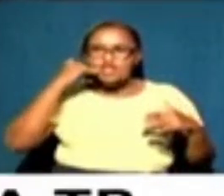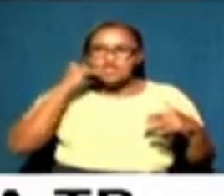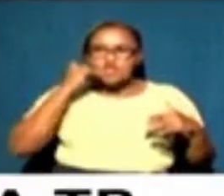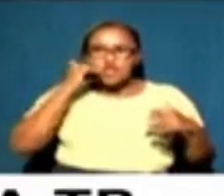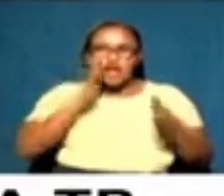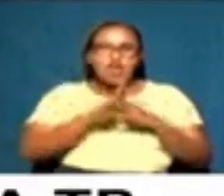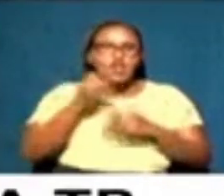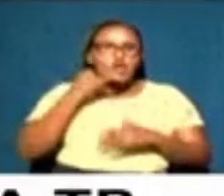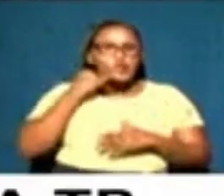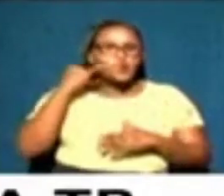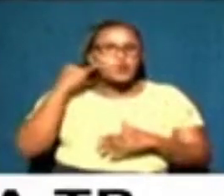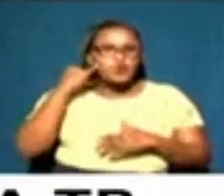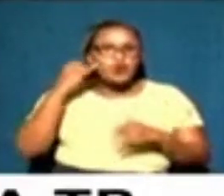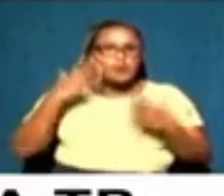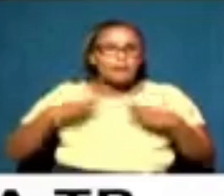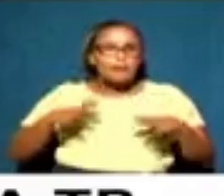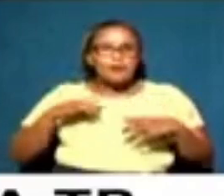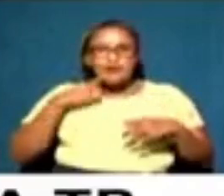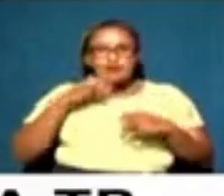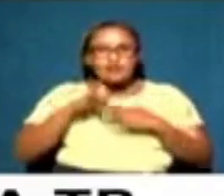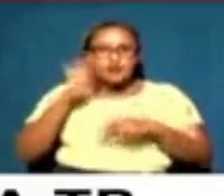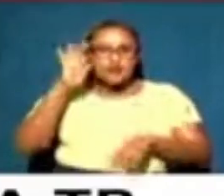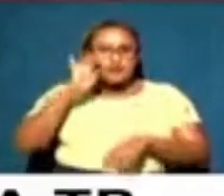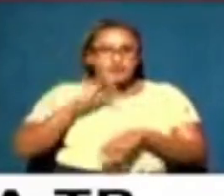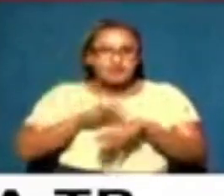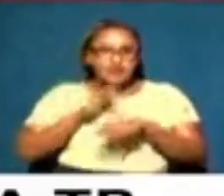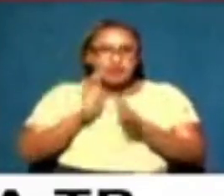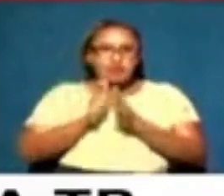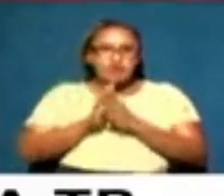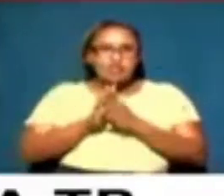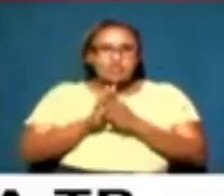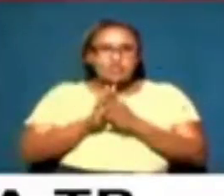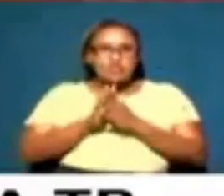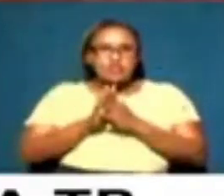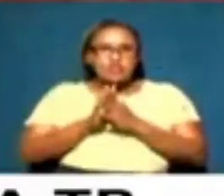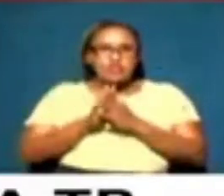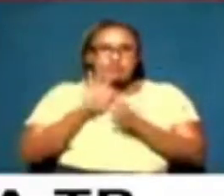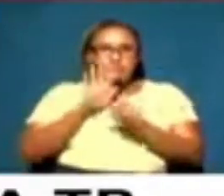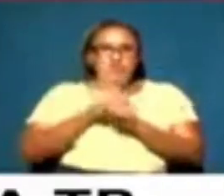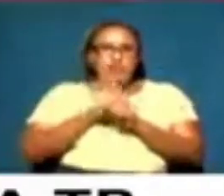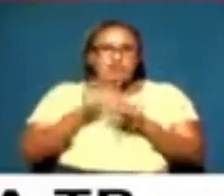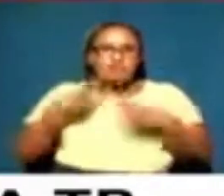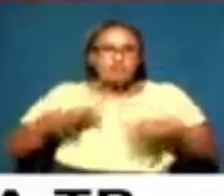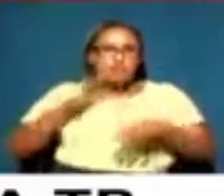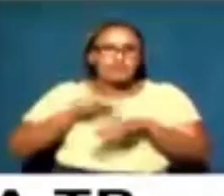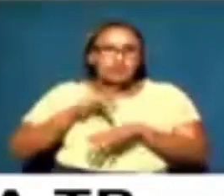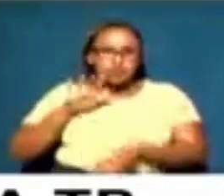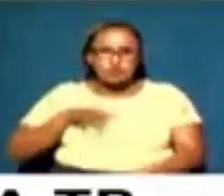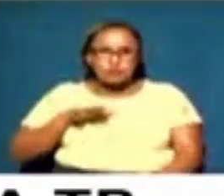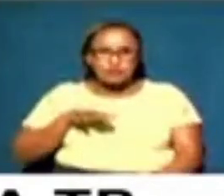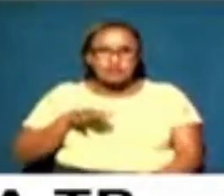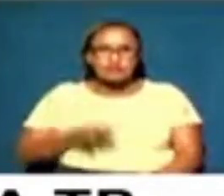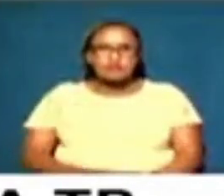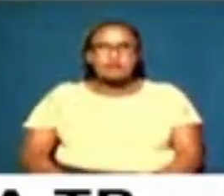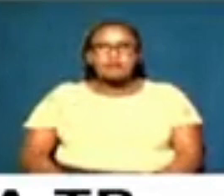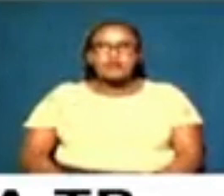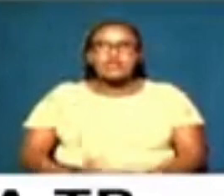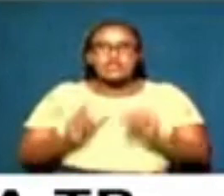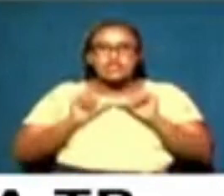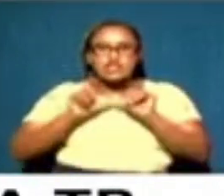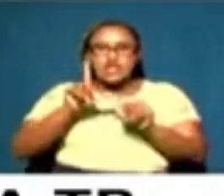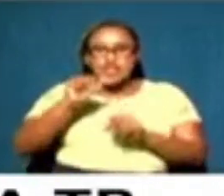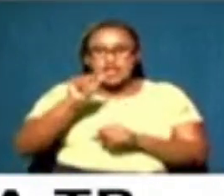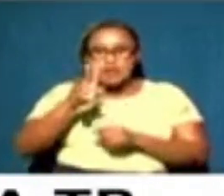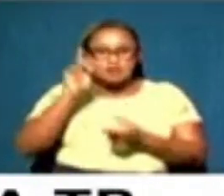Naikuru athuri makirikana marahutio niguo maita meri matumia. TB case finding and laboratory